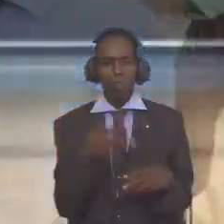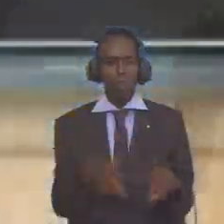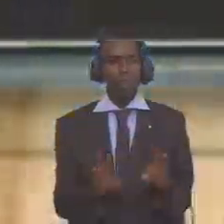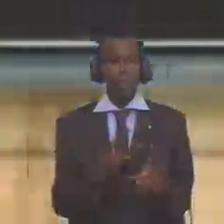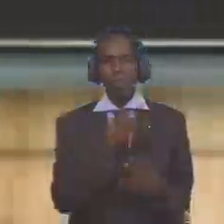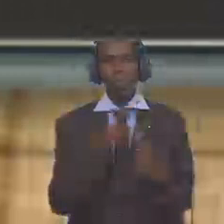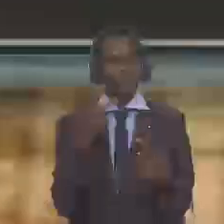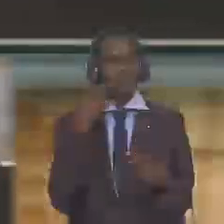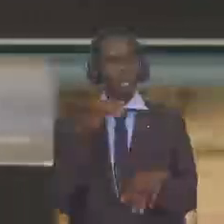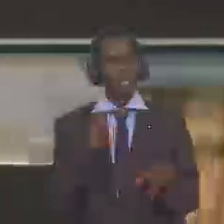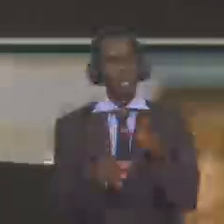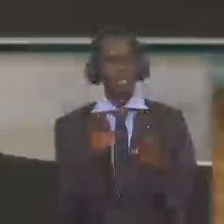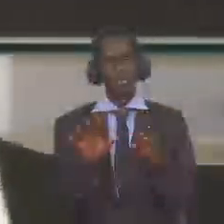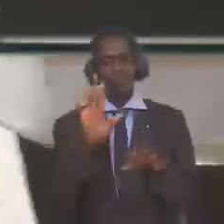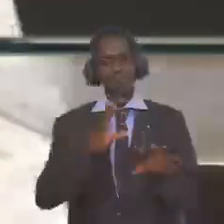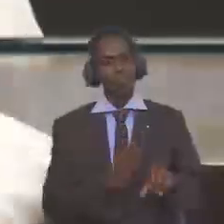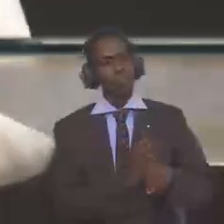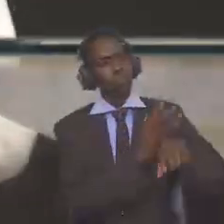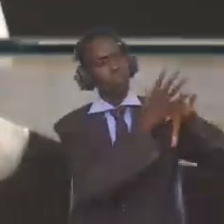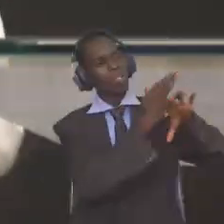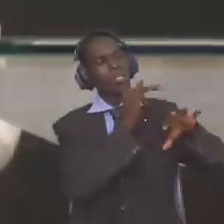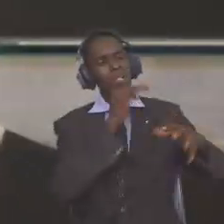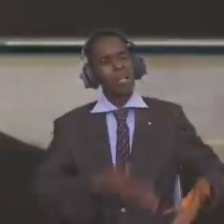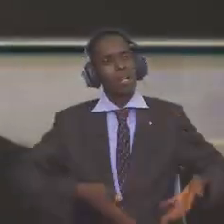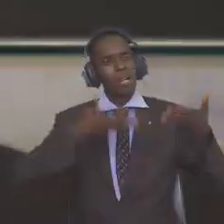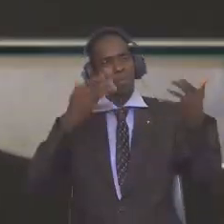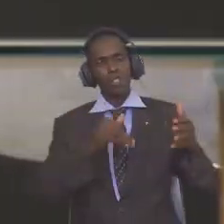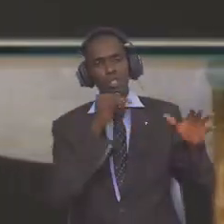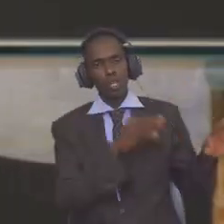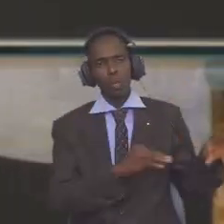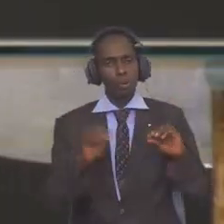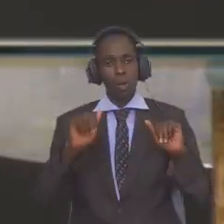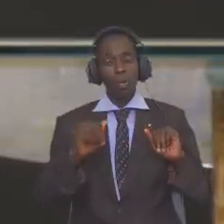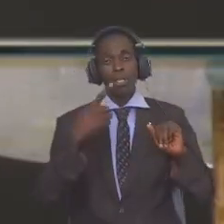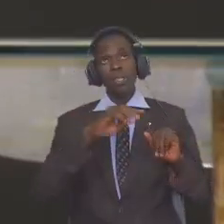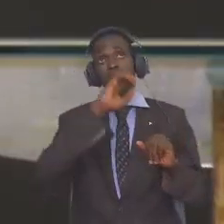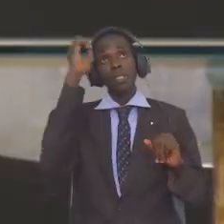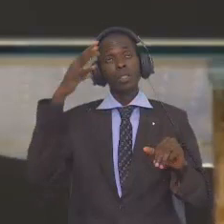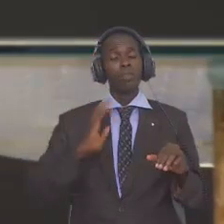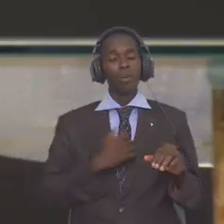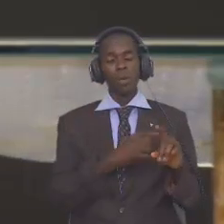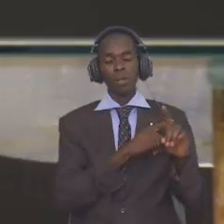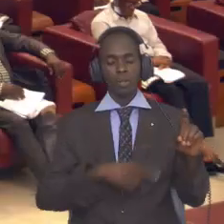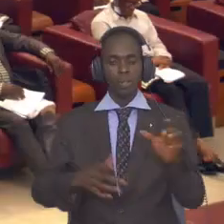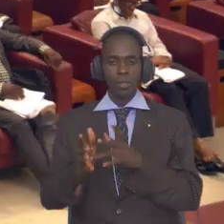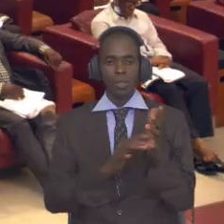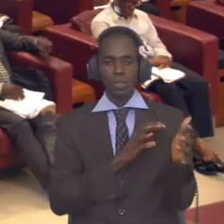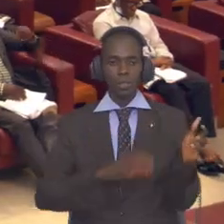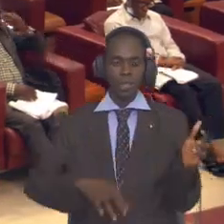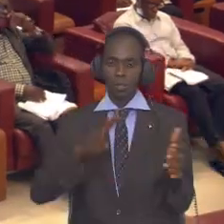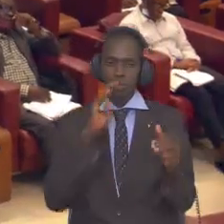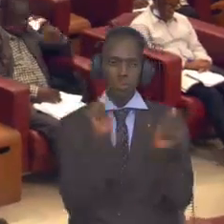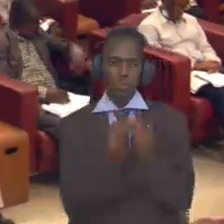mountain looks immovable, the grace of our Lord Jesus Christ be with you. When